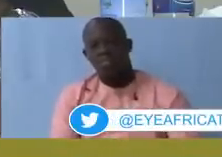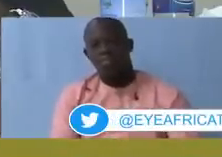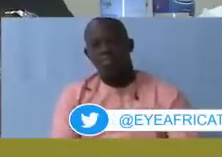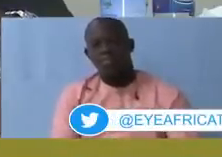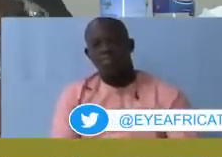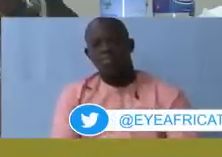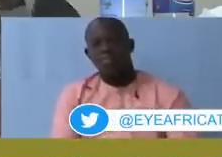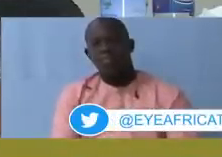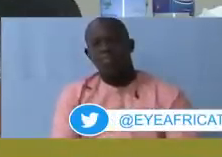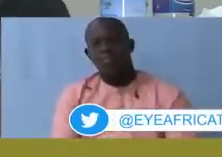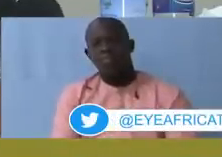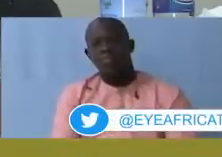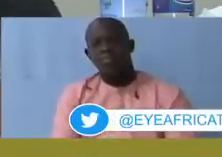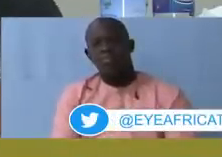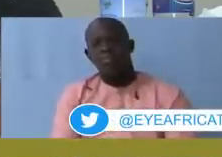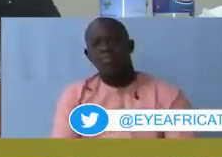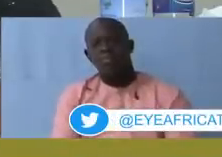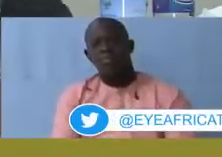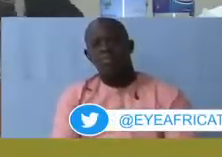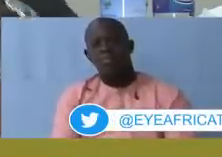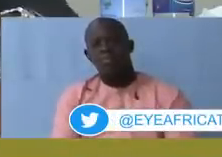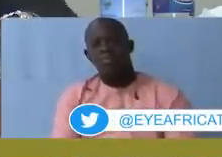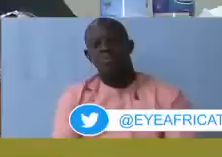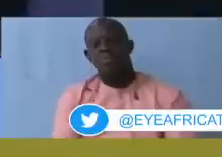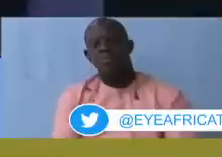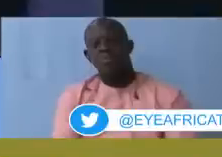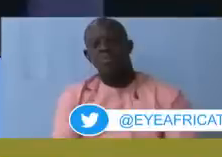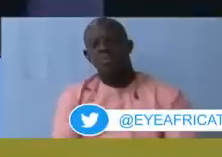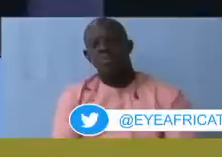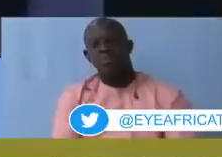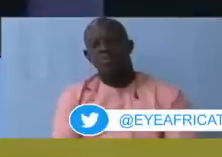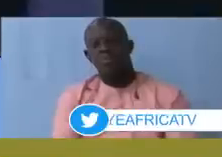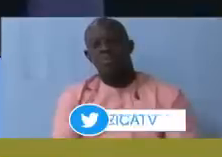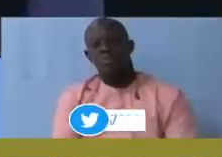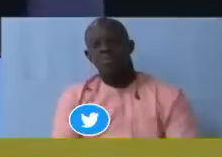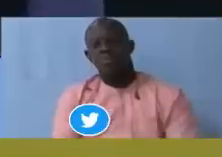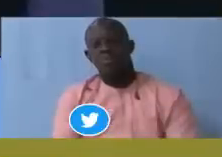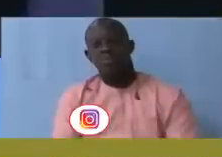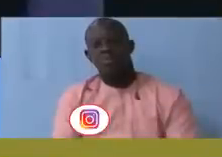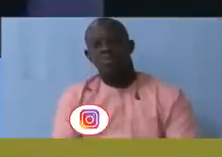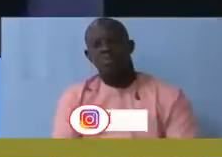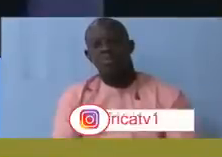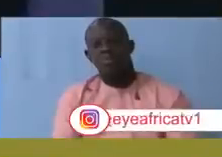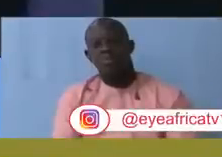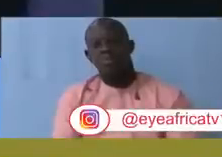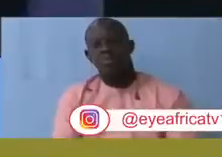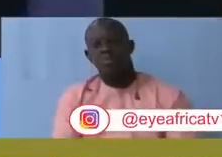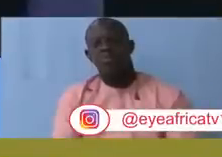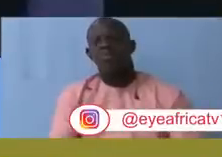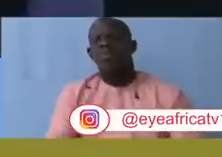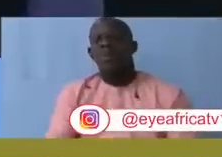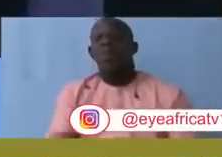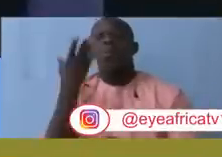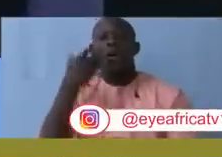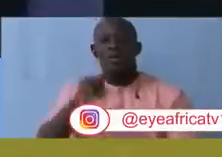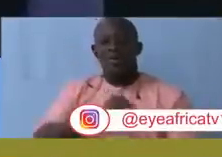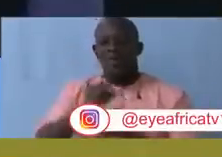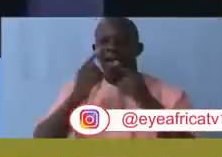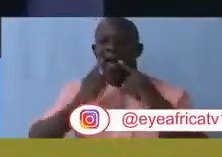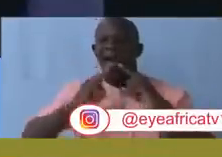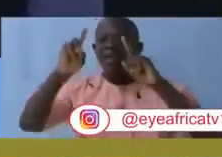about this? Could you we're talking about? Yes. Yeah. So when they announced it in